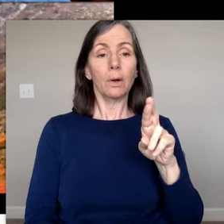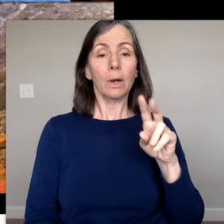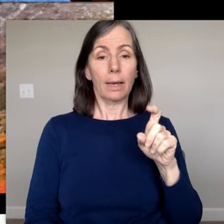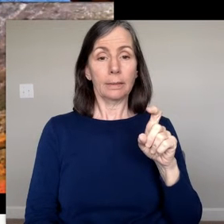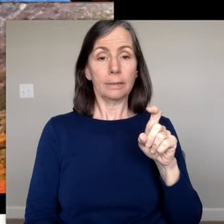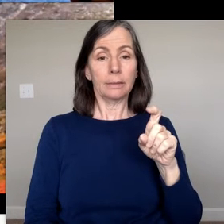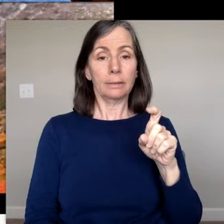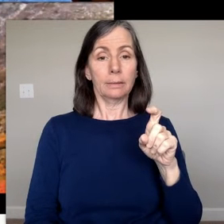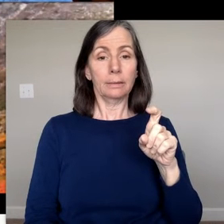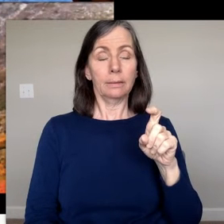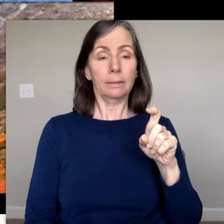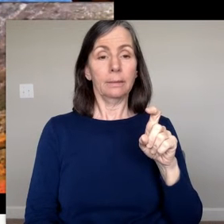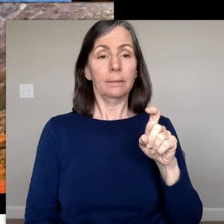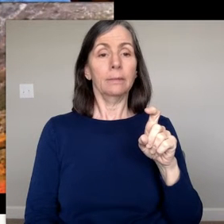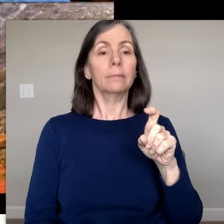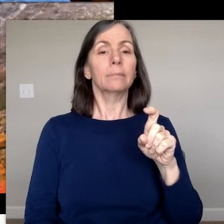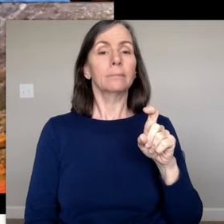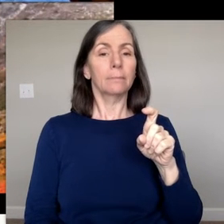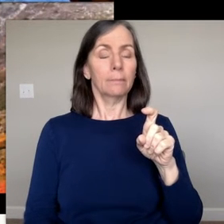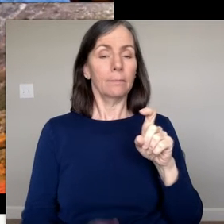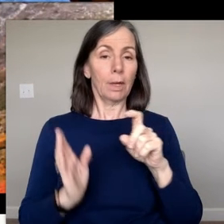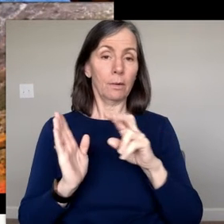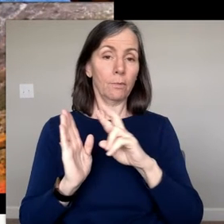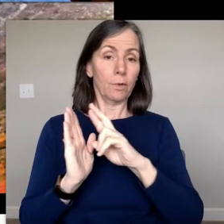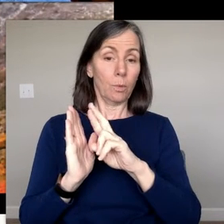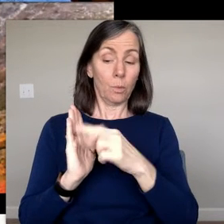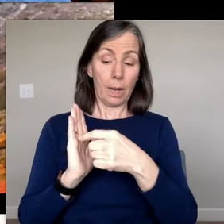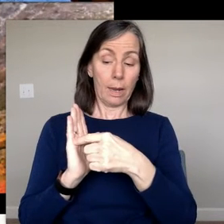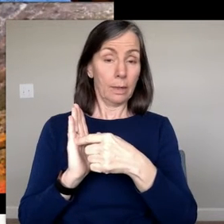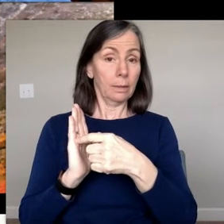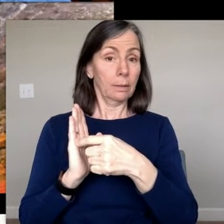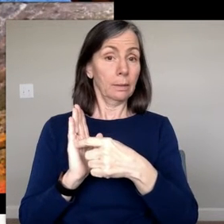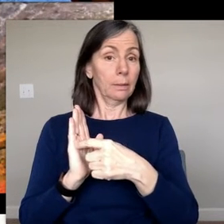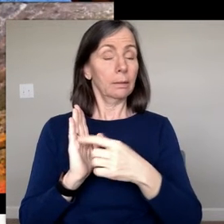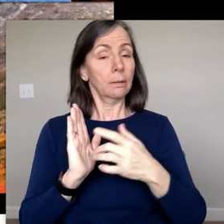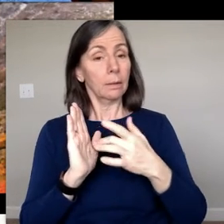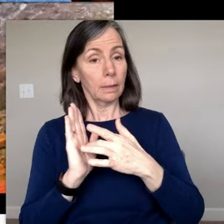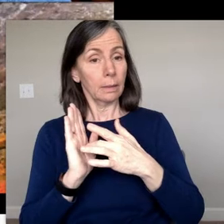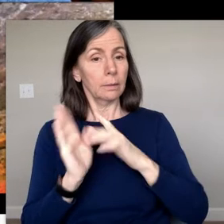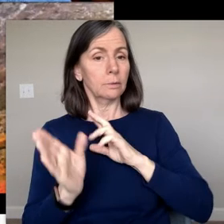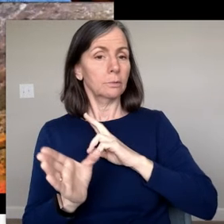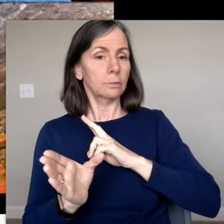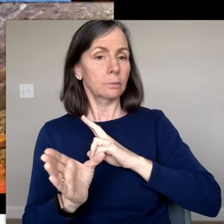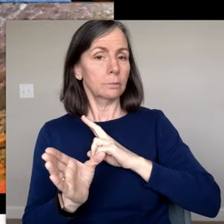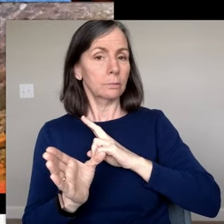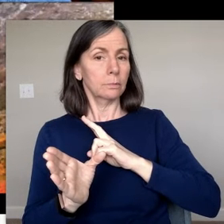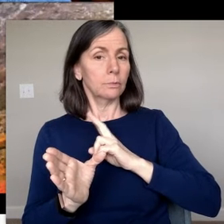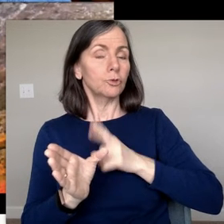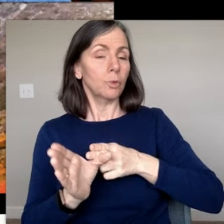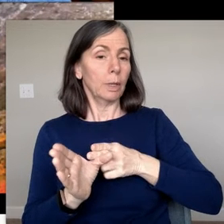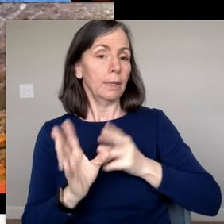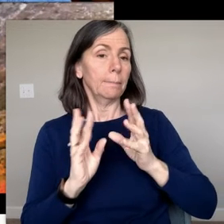YCCVWWDWRX. And then on the right side, I'm going to click the button that says Join Meeting.